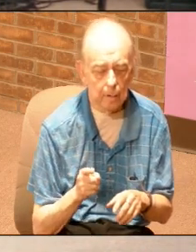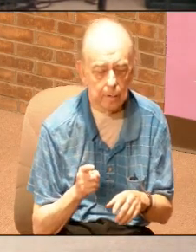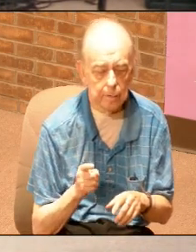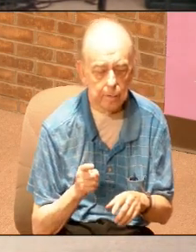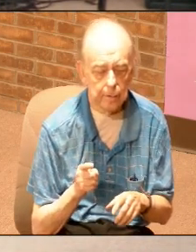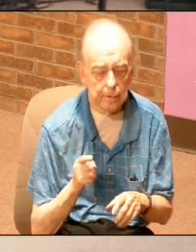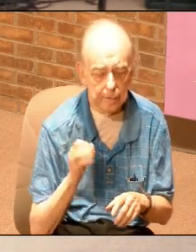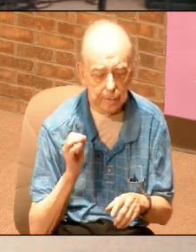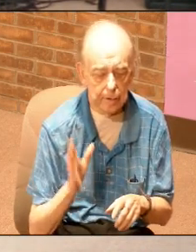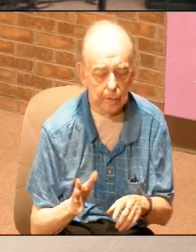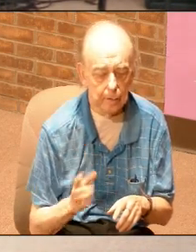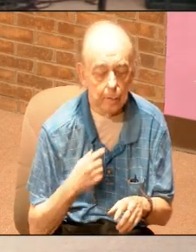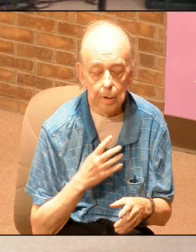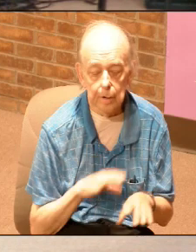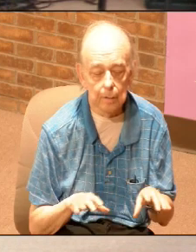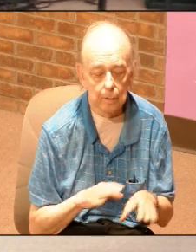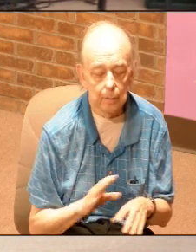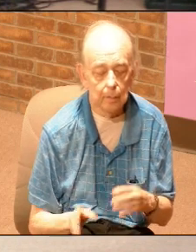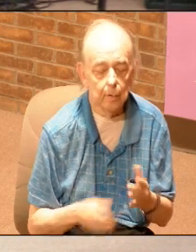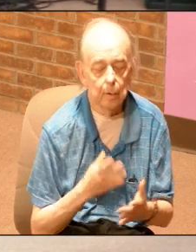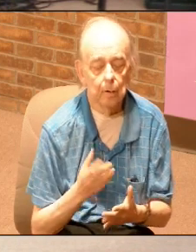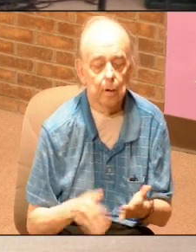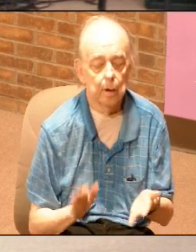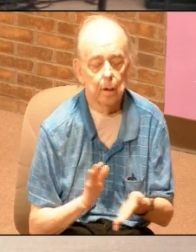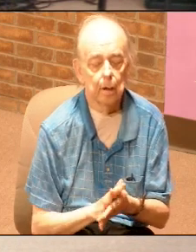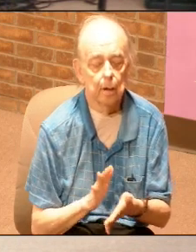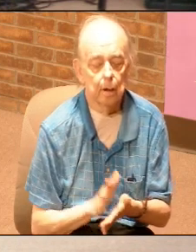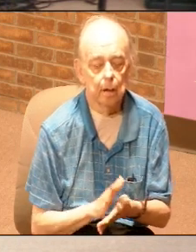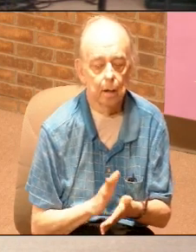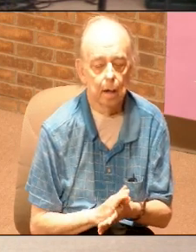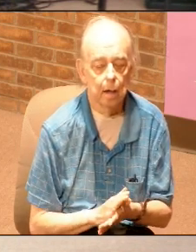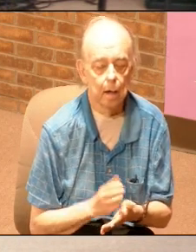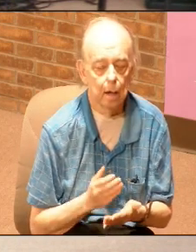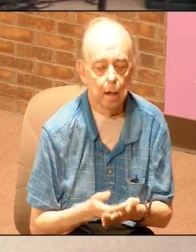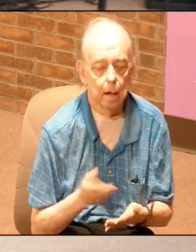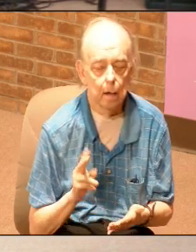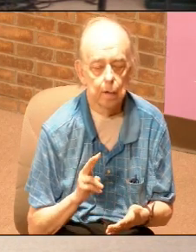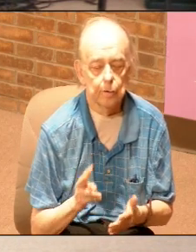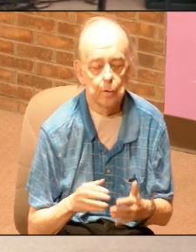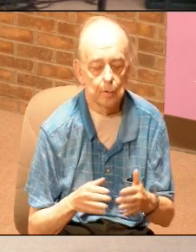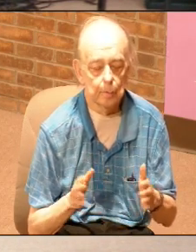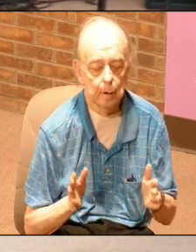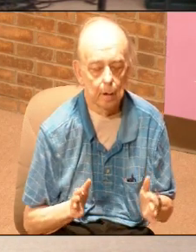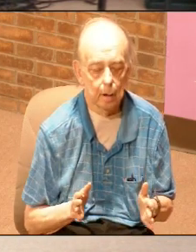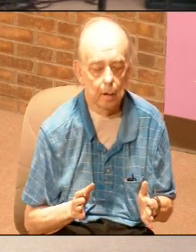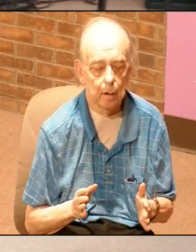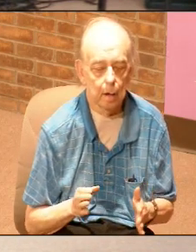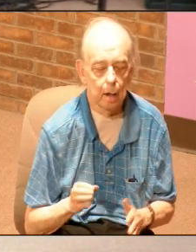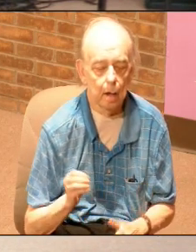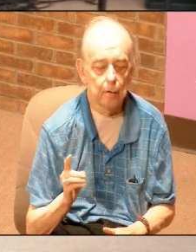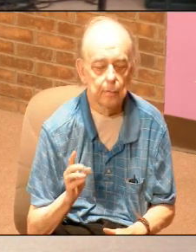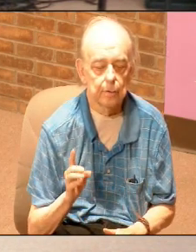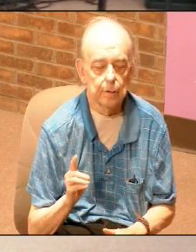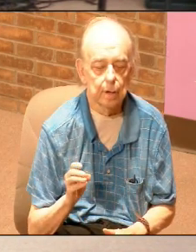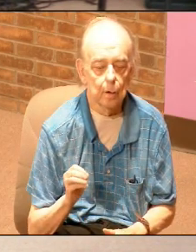effect that what he did was he went out right after school and he bought 2 boxes of